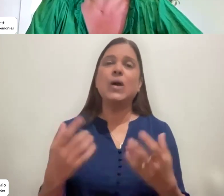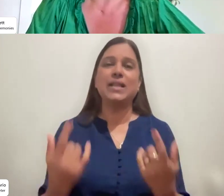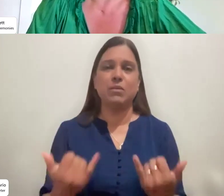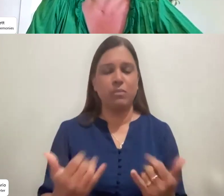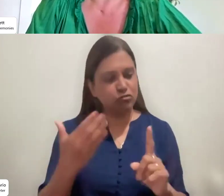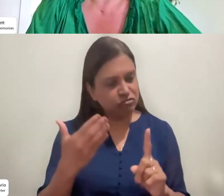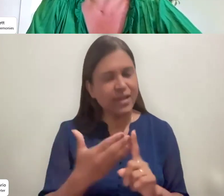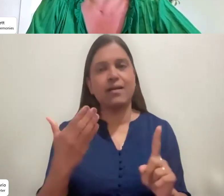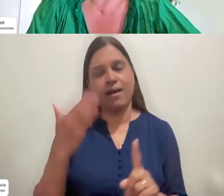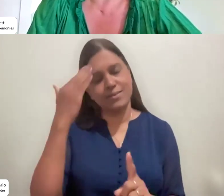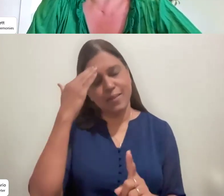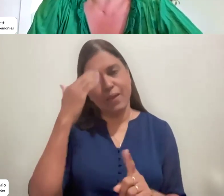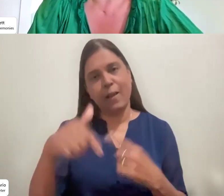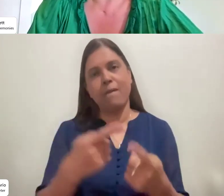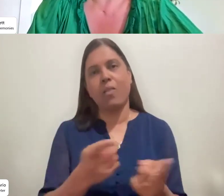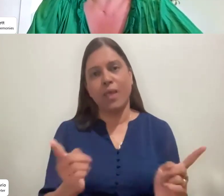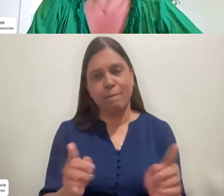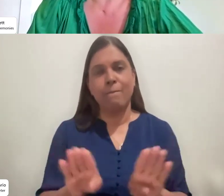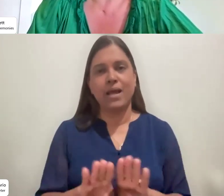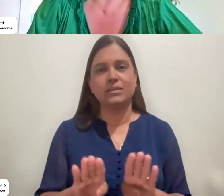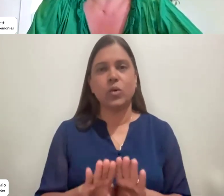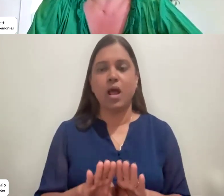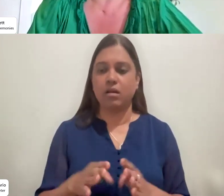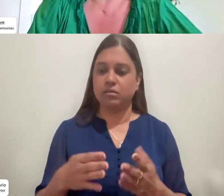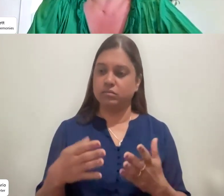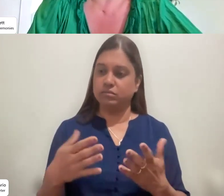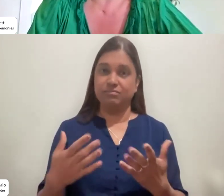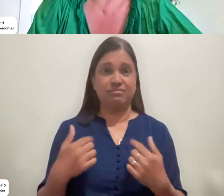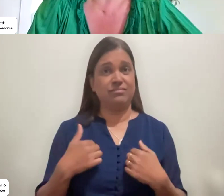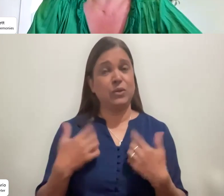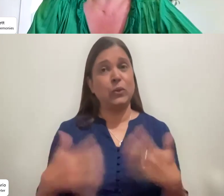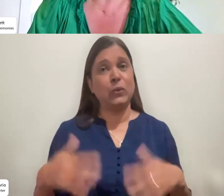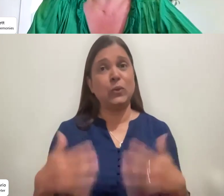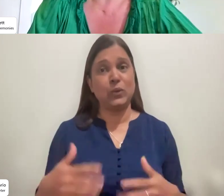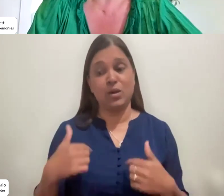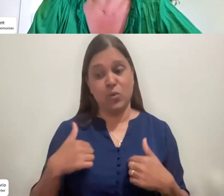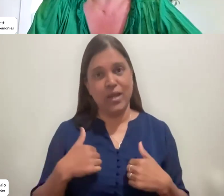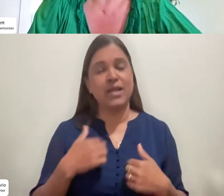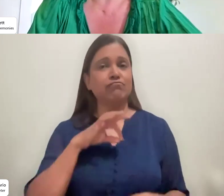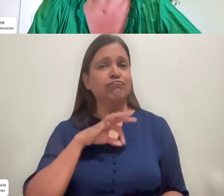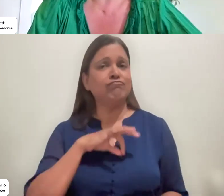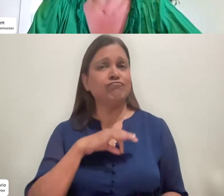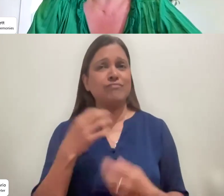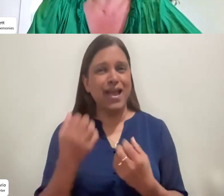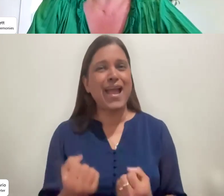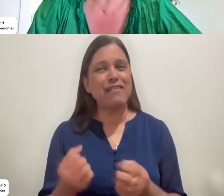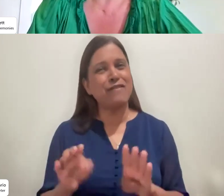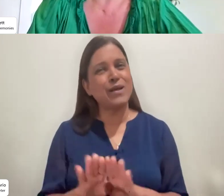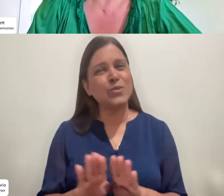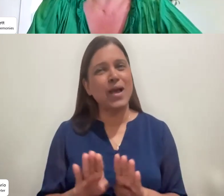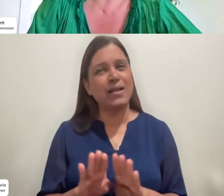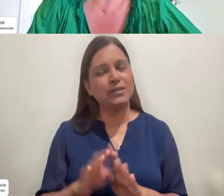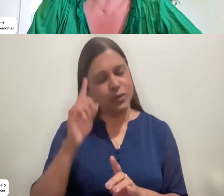that and the many benefits that we do live with today. So with that,